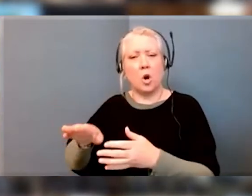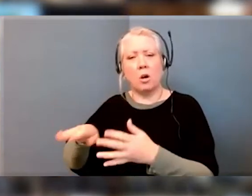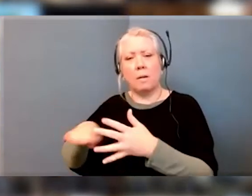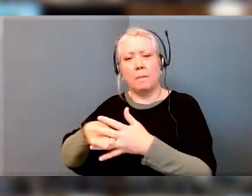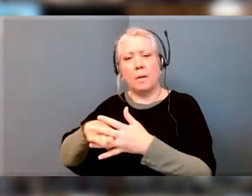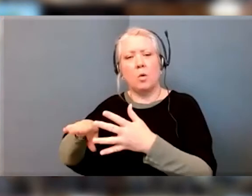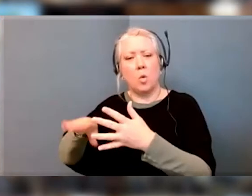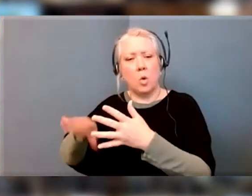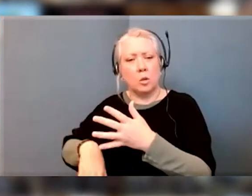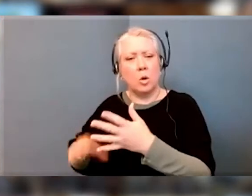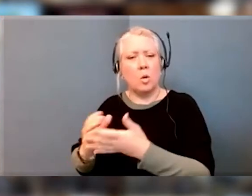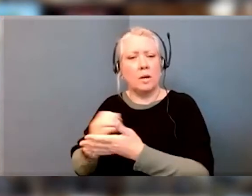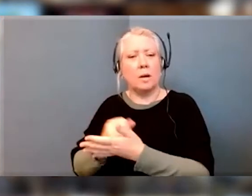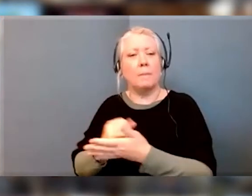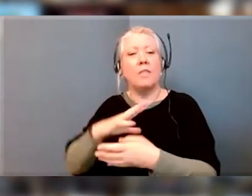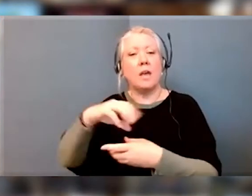elderly